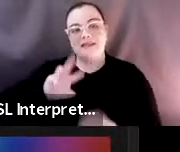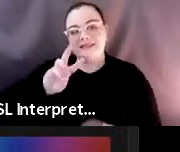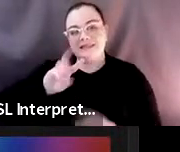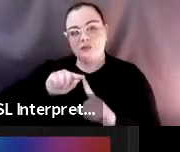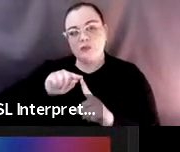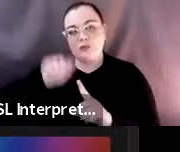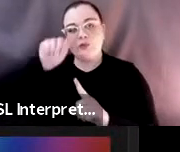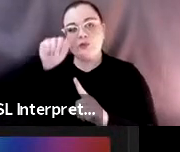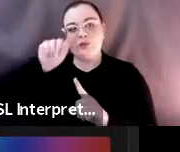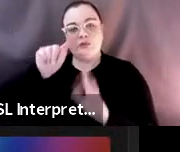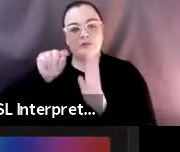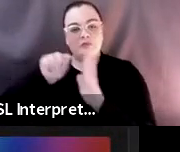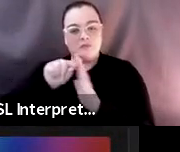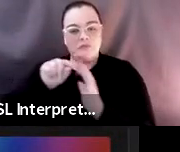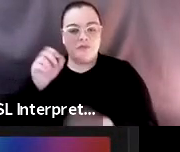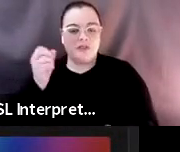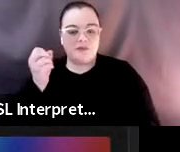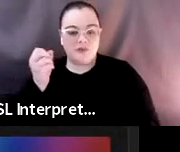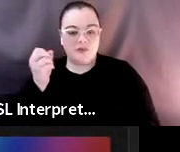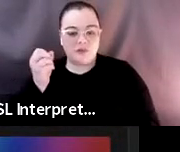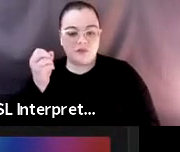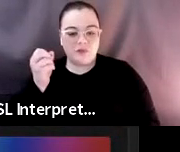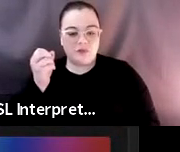dialogue. And I'm just going to play that back and we'll see where we